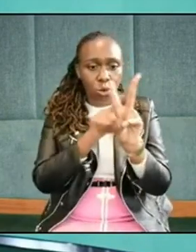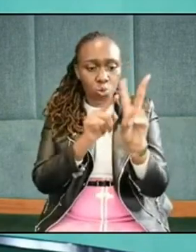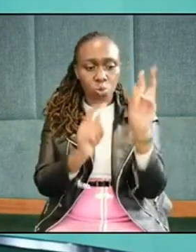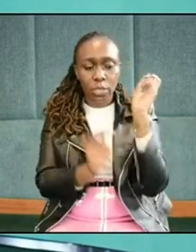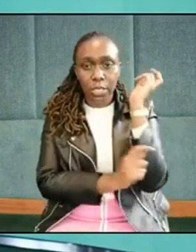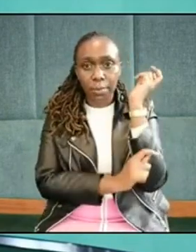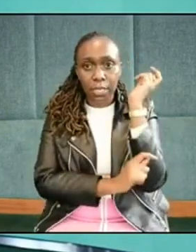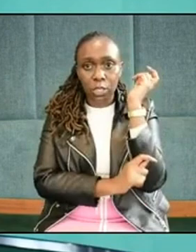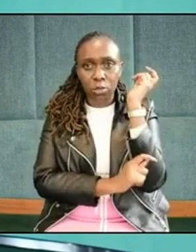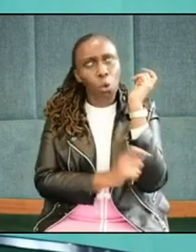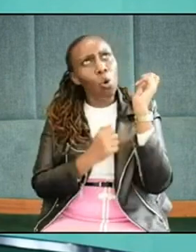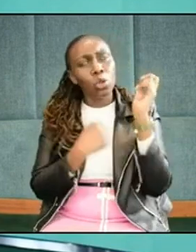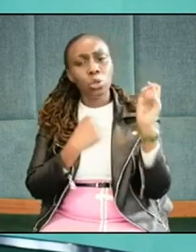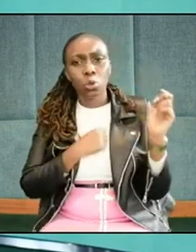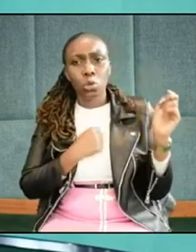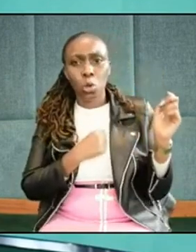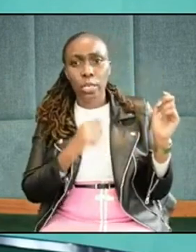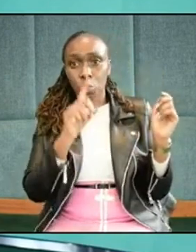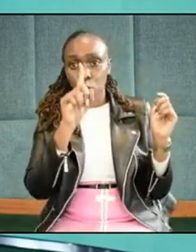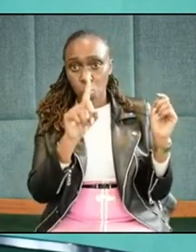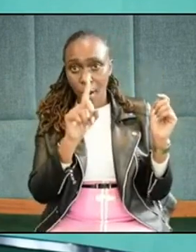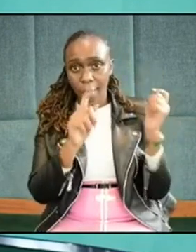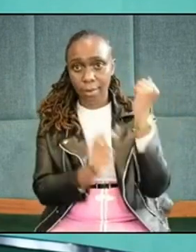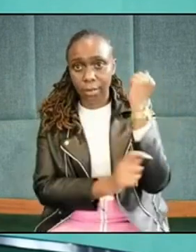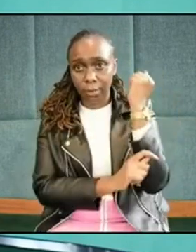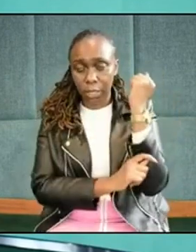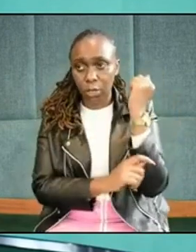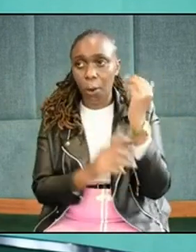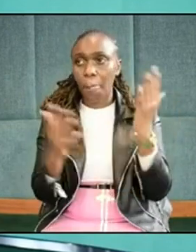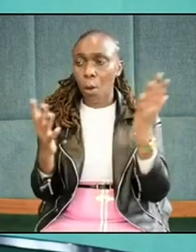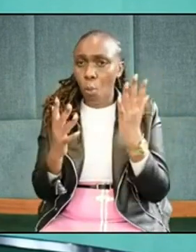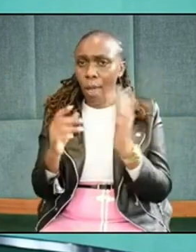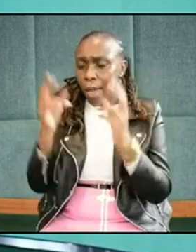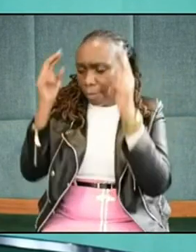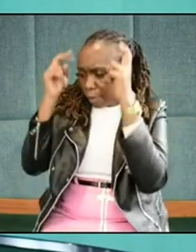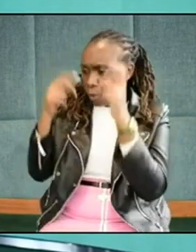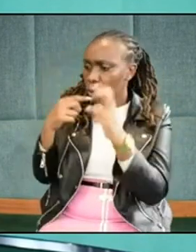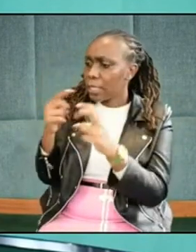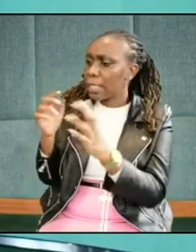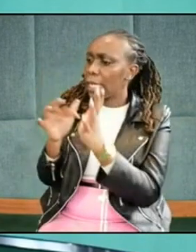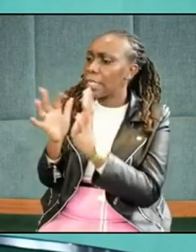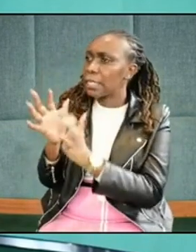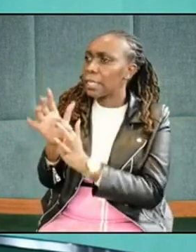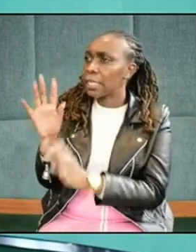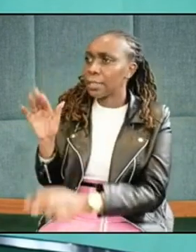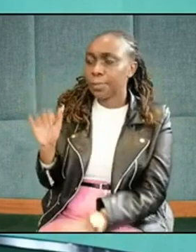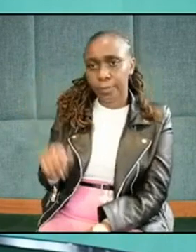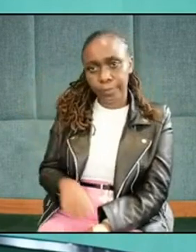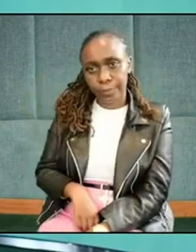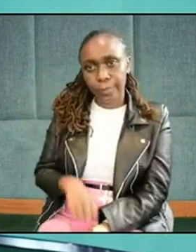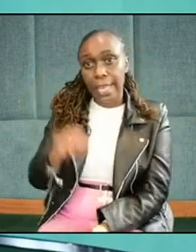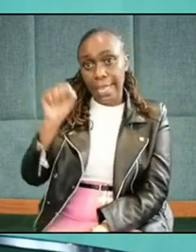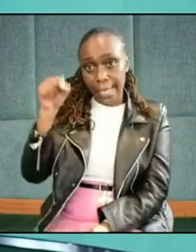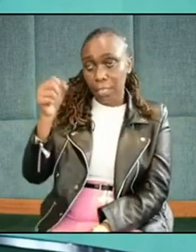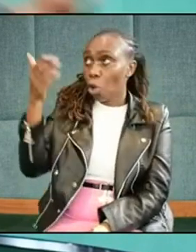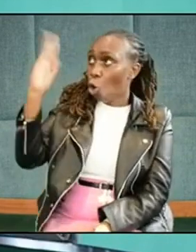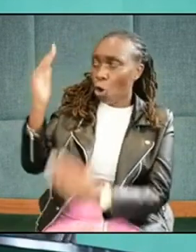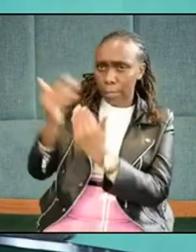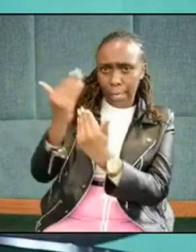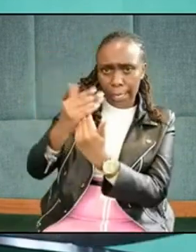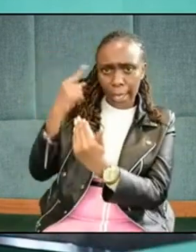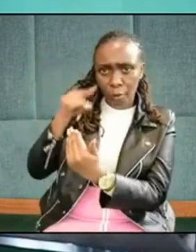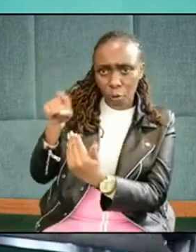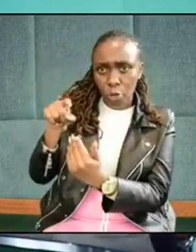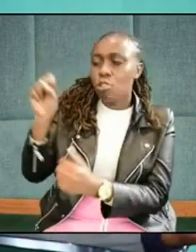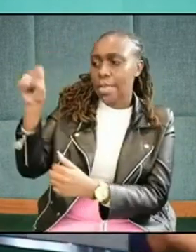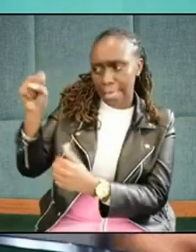again. Well, there were actually one. Let me say only one. He's saying to Christ, he's quoting, yes, that God will take care of you. That is